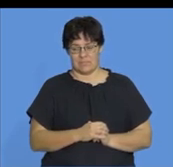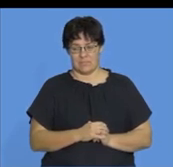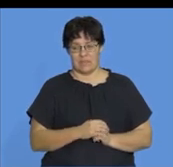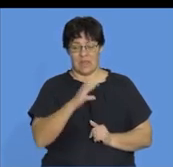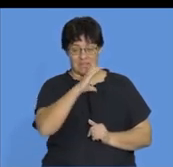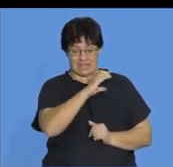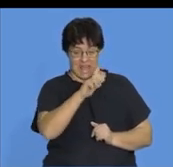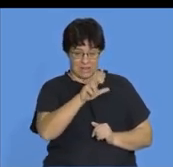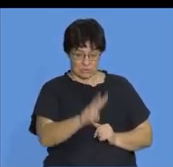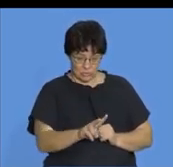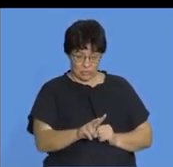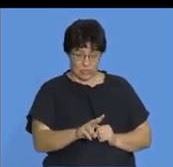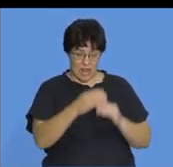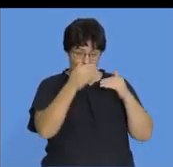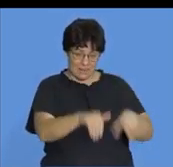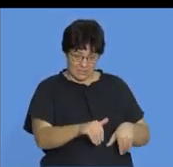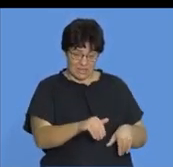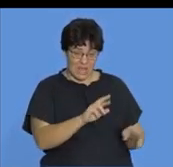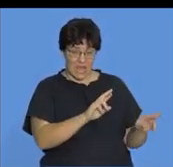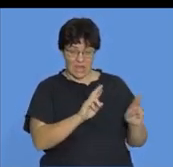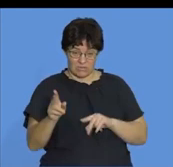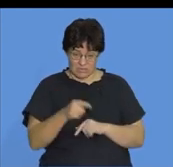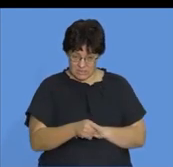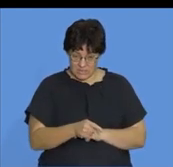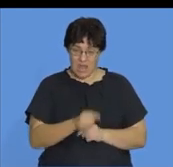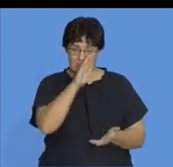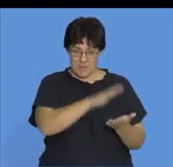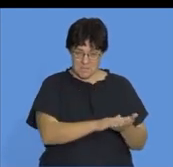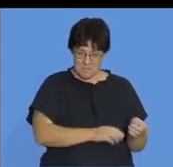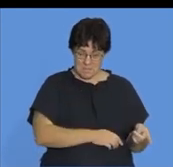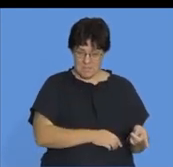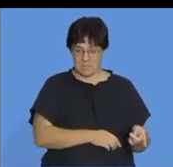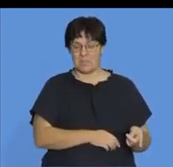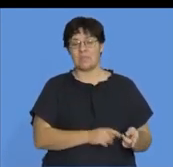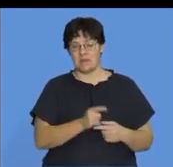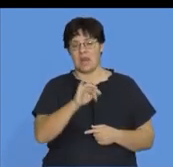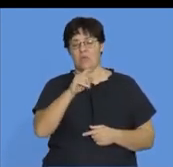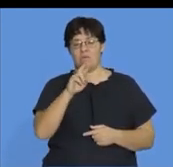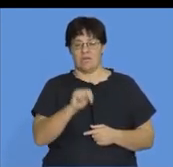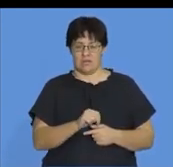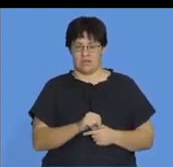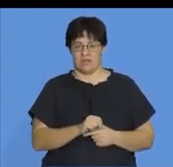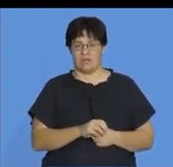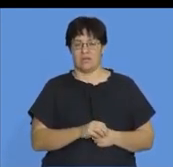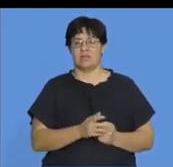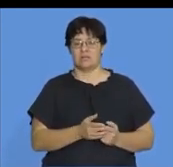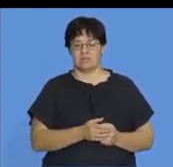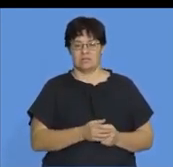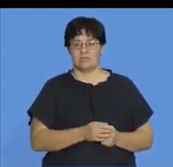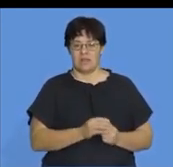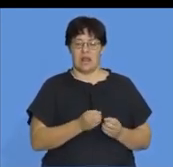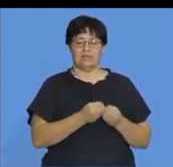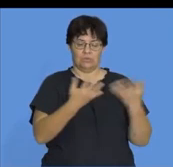If chlorine is the limiting reagent, what does it say by implication? We are saying that iron is the one that is